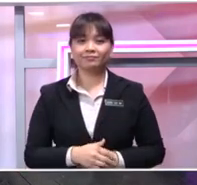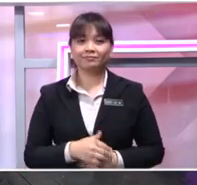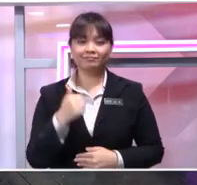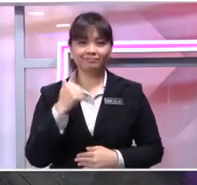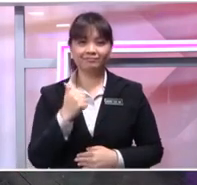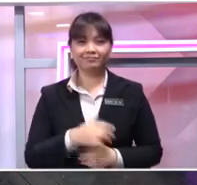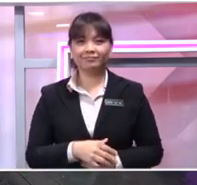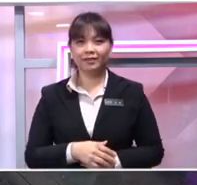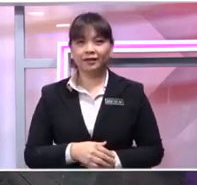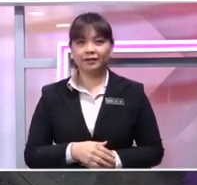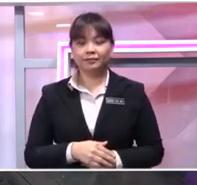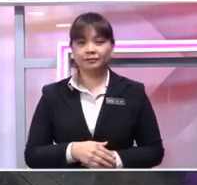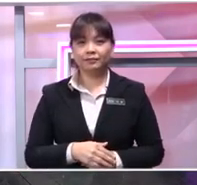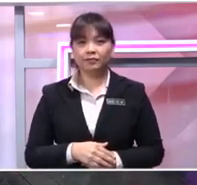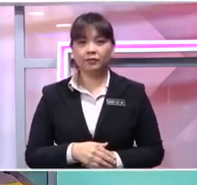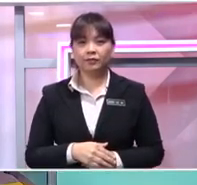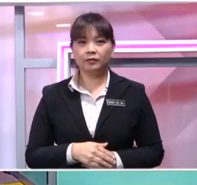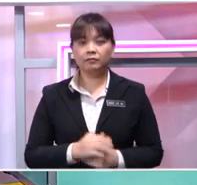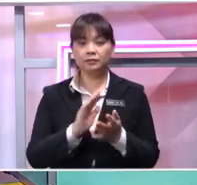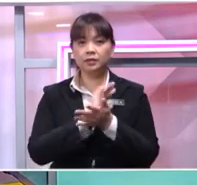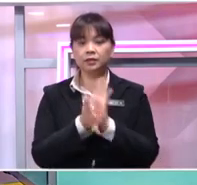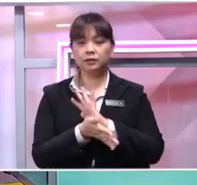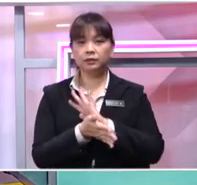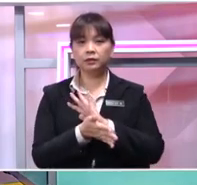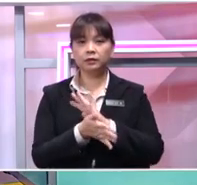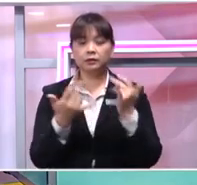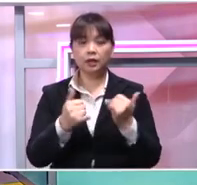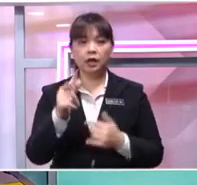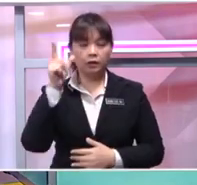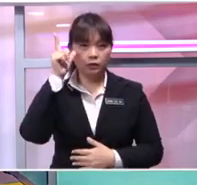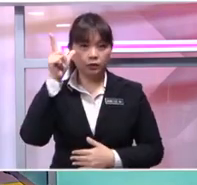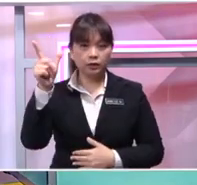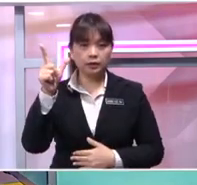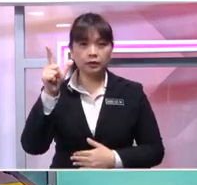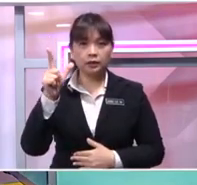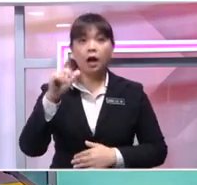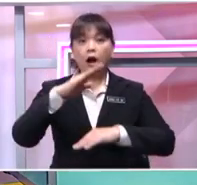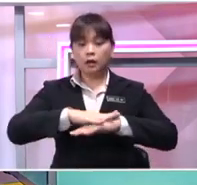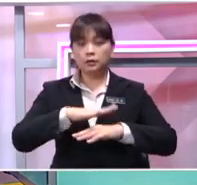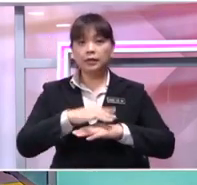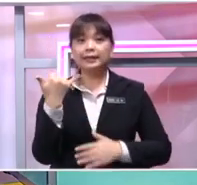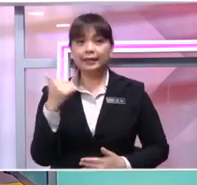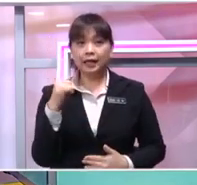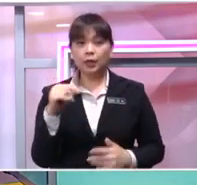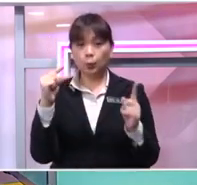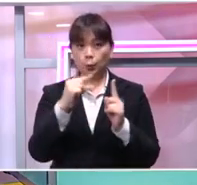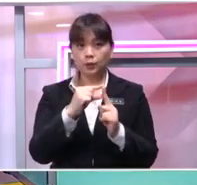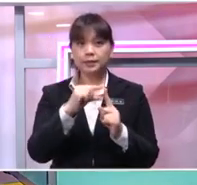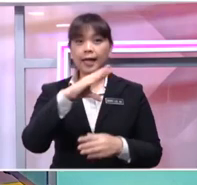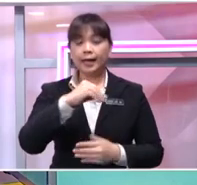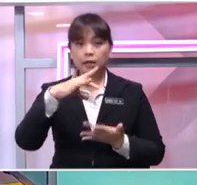you. Okay. Okay. So look at the highlighted word in the text and choose the correct